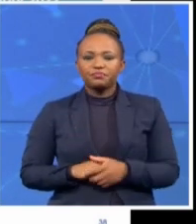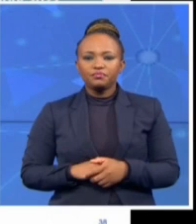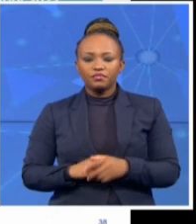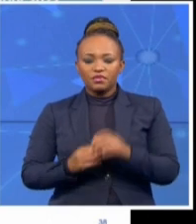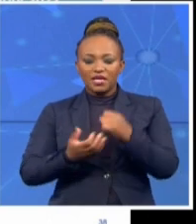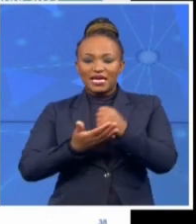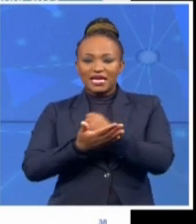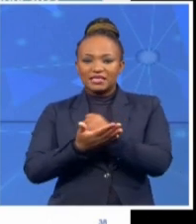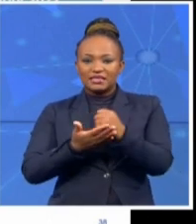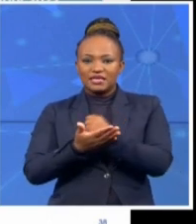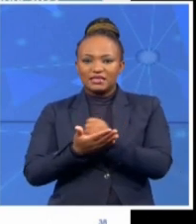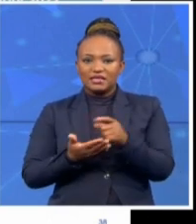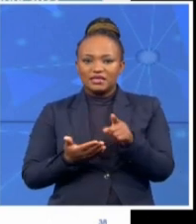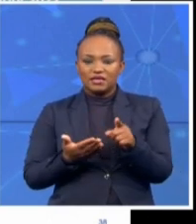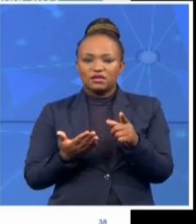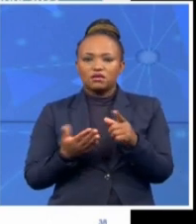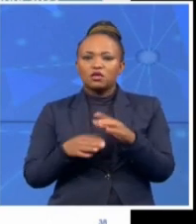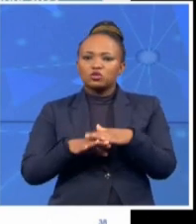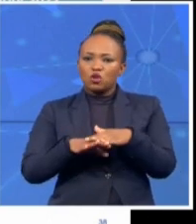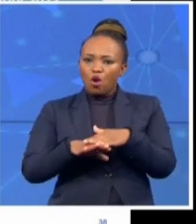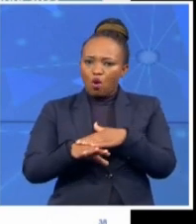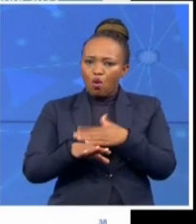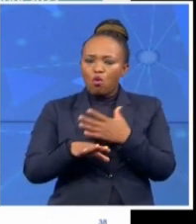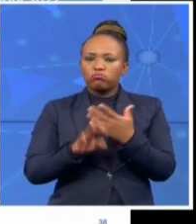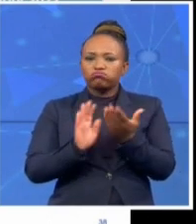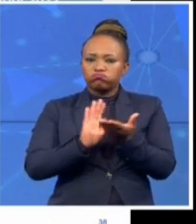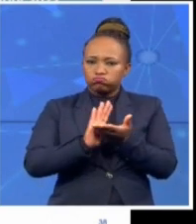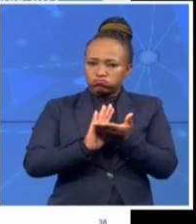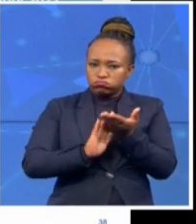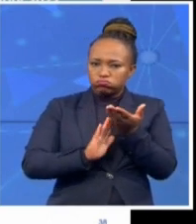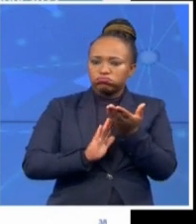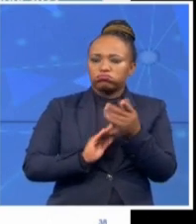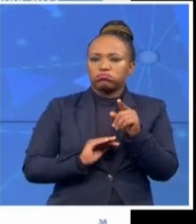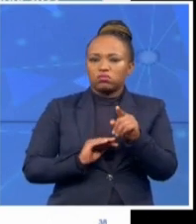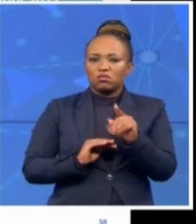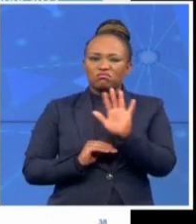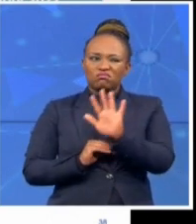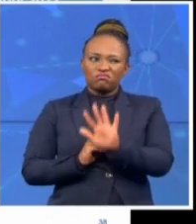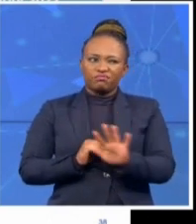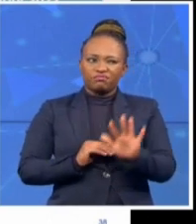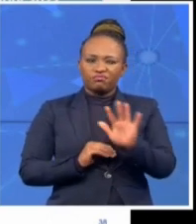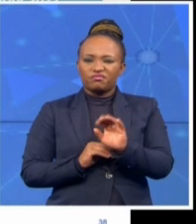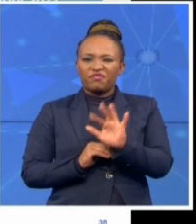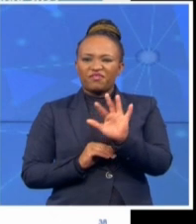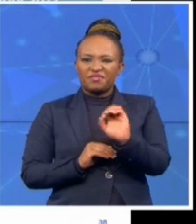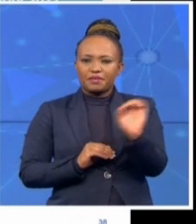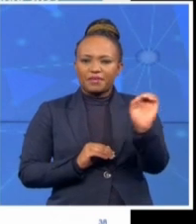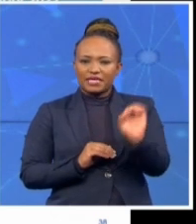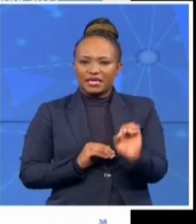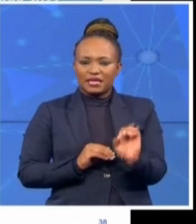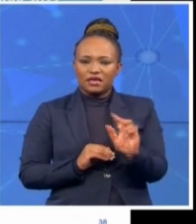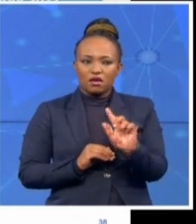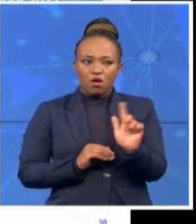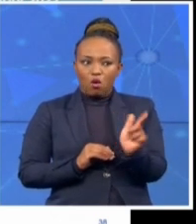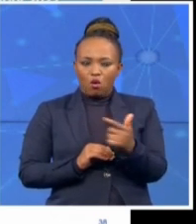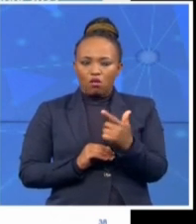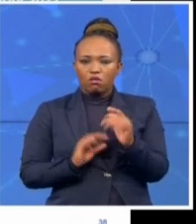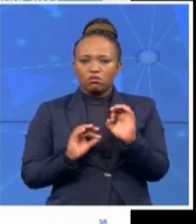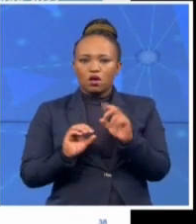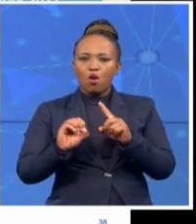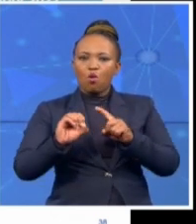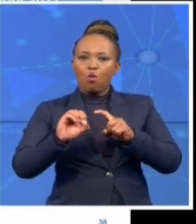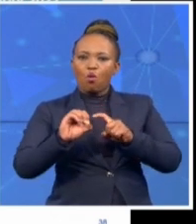increased. So we're currently up to about just short of 50% of everybody that's eligible over the age of 12 registered